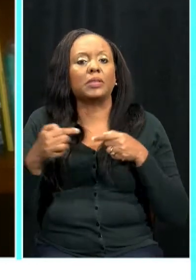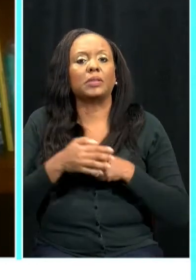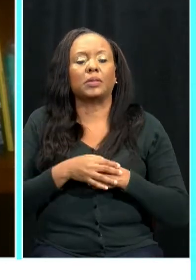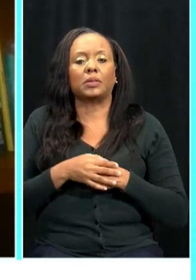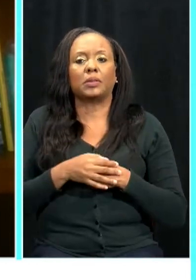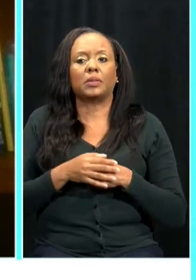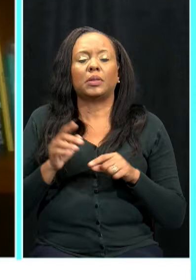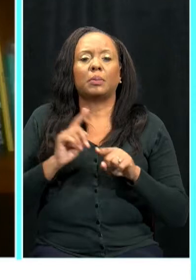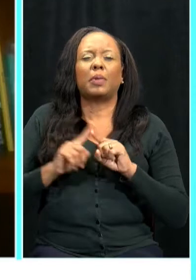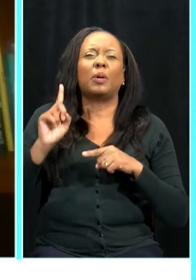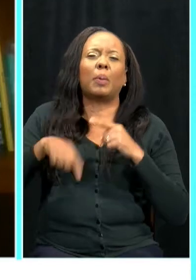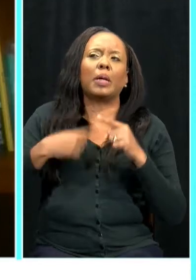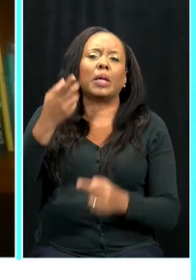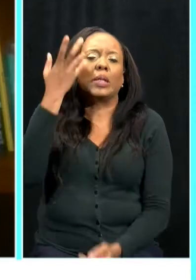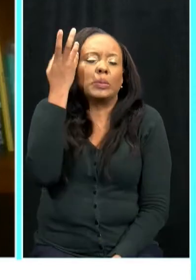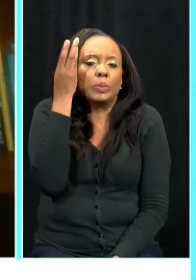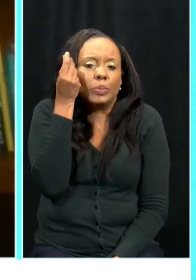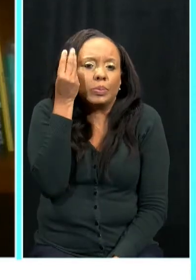of the kinds of